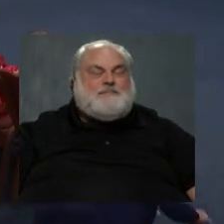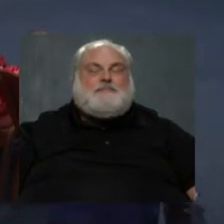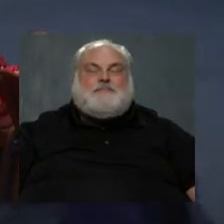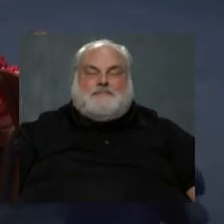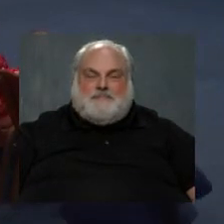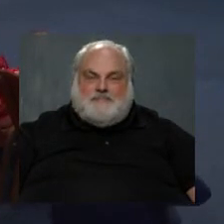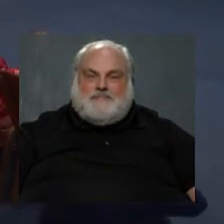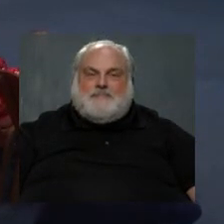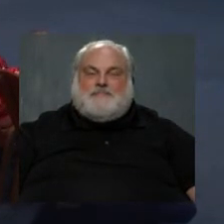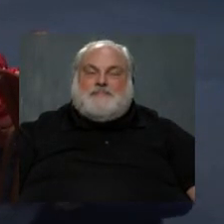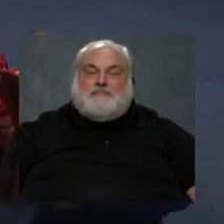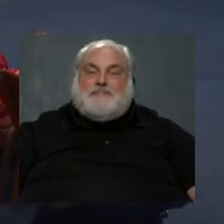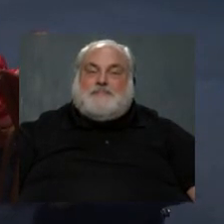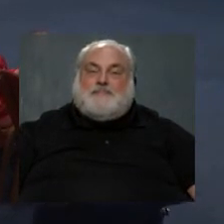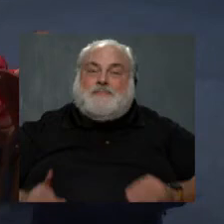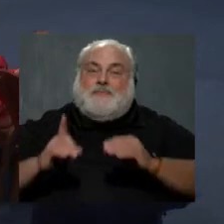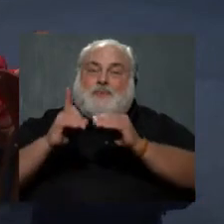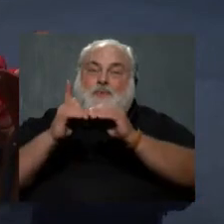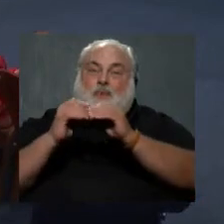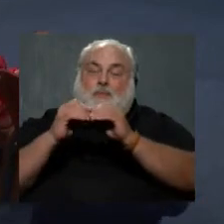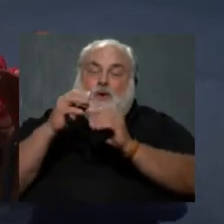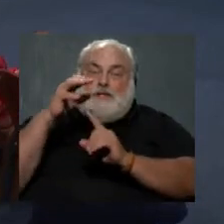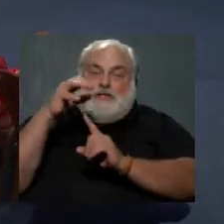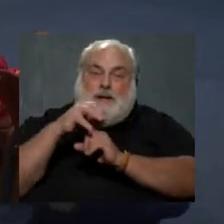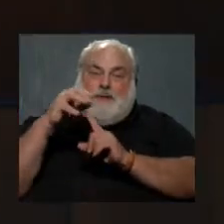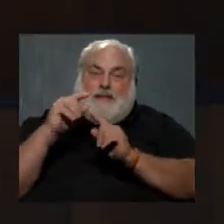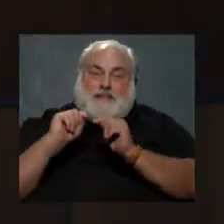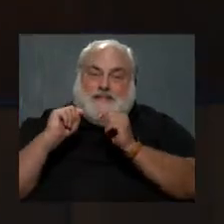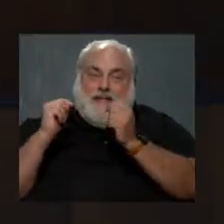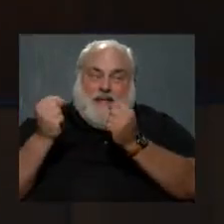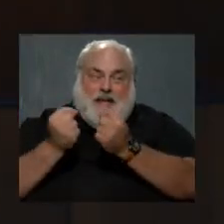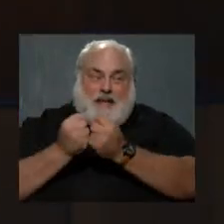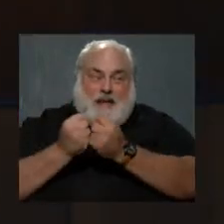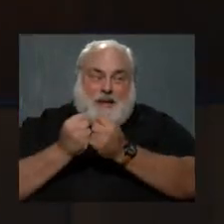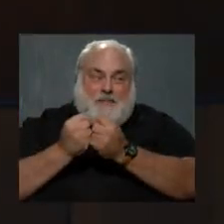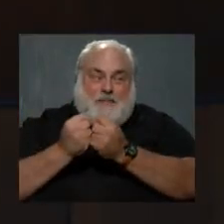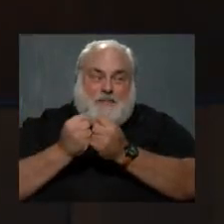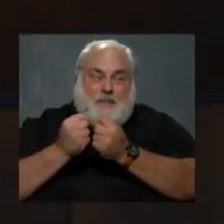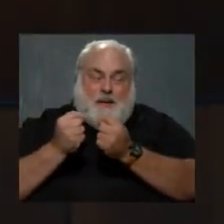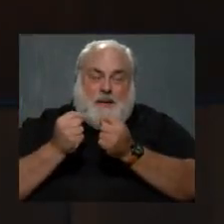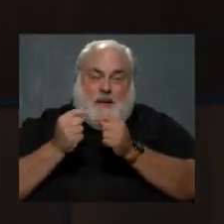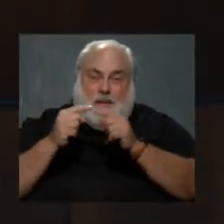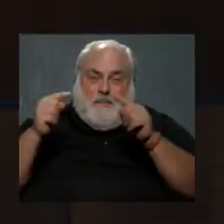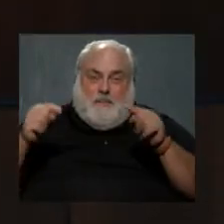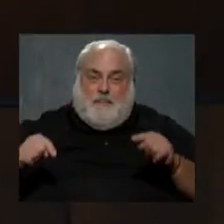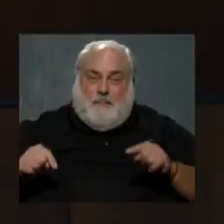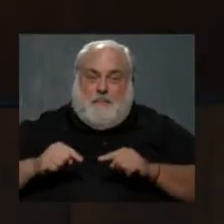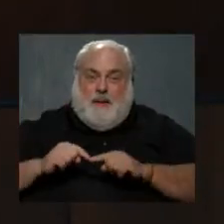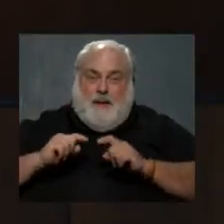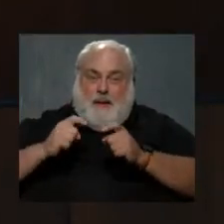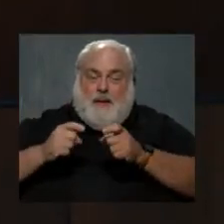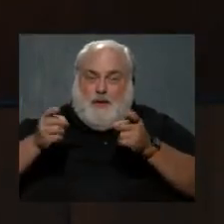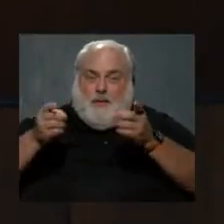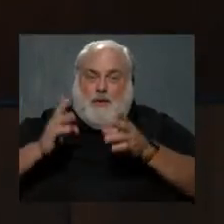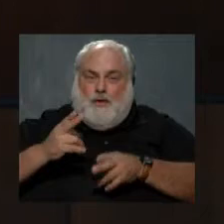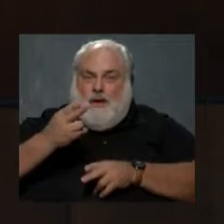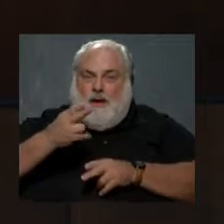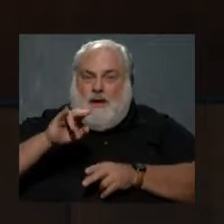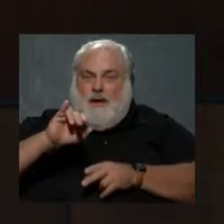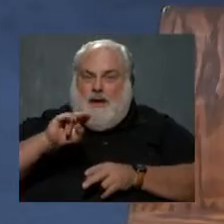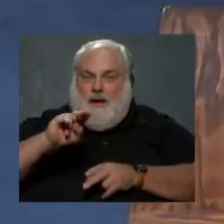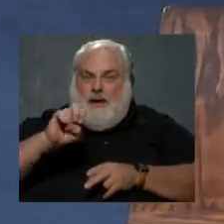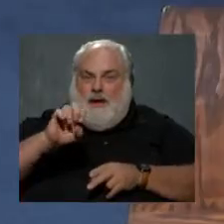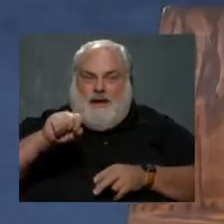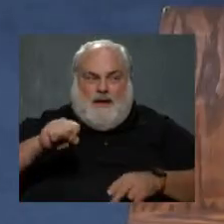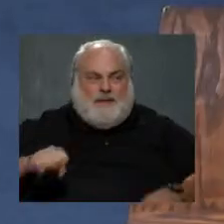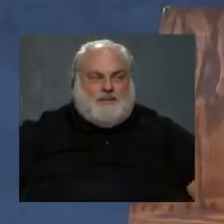We have one more championship team that we are going to present a plaque to, Director Hines.